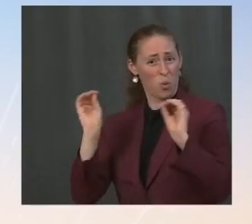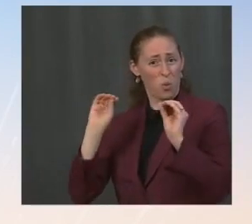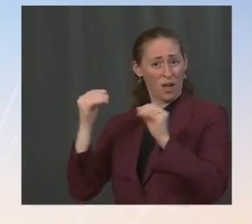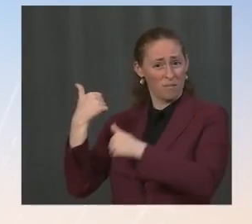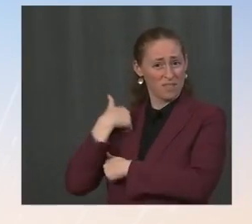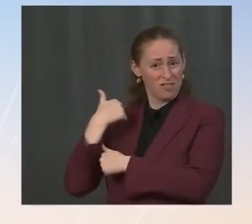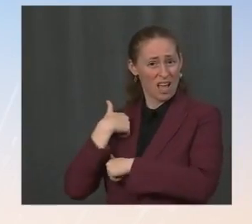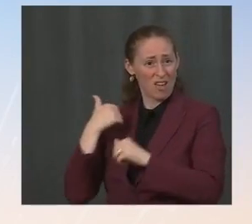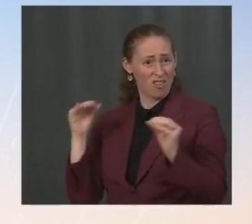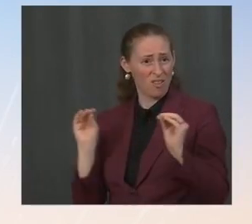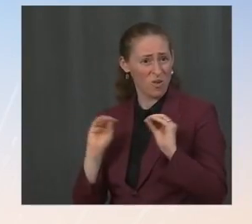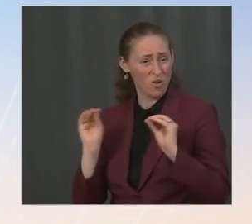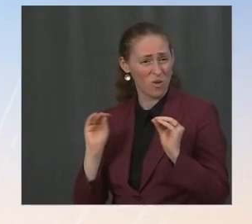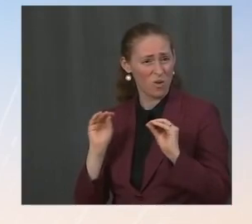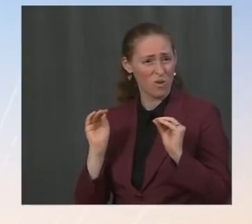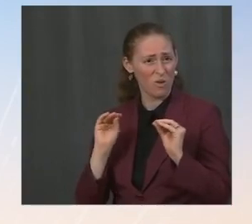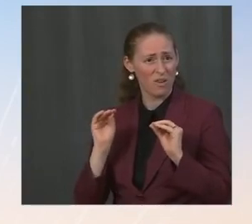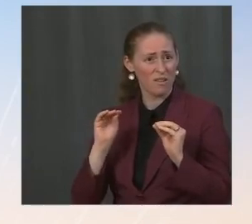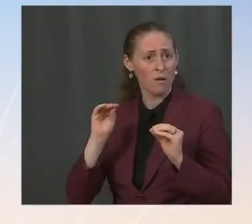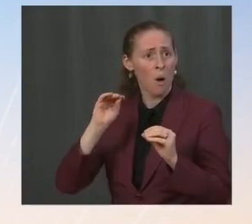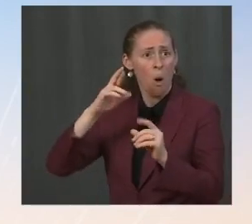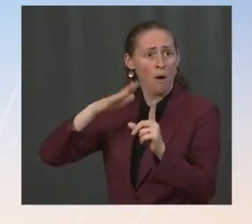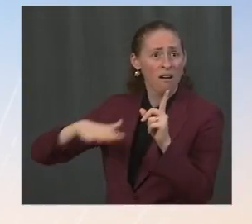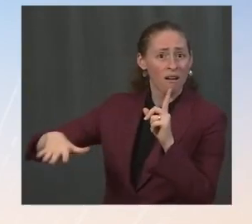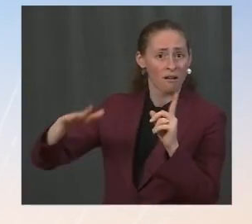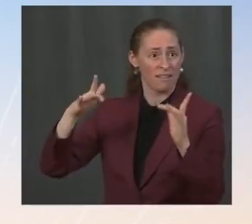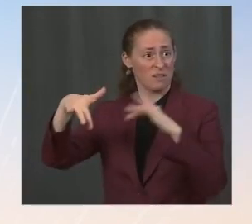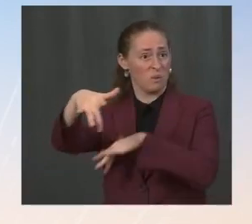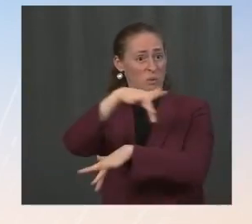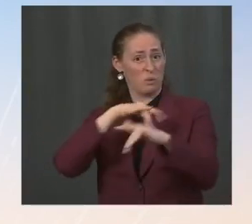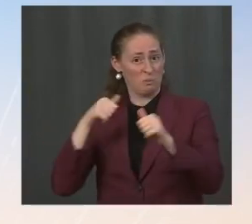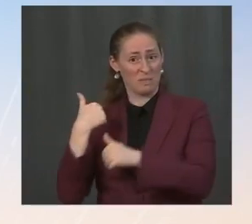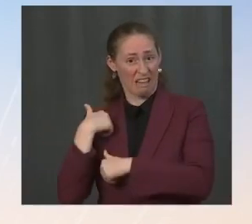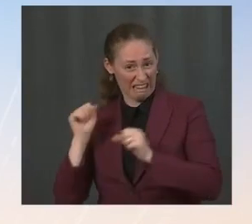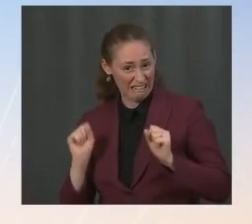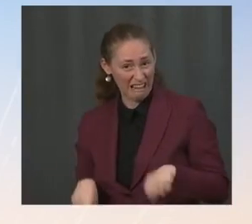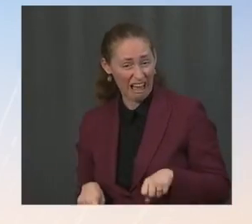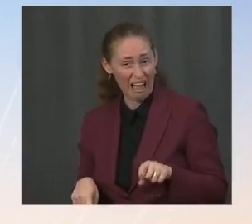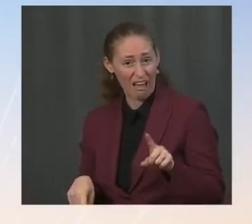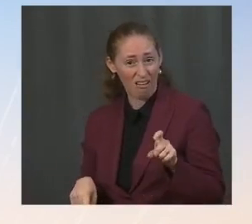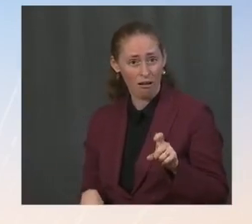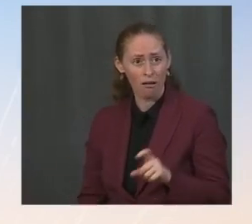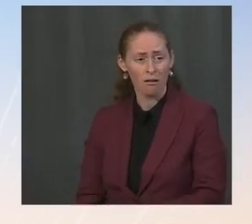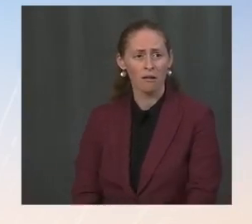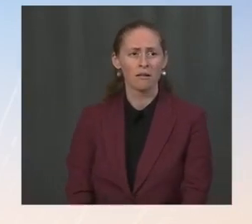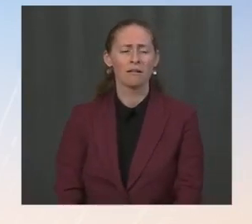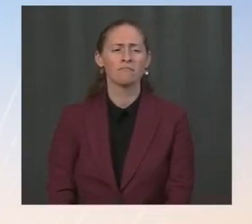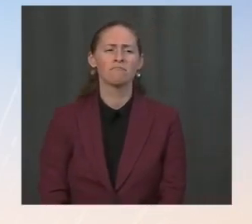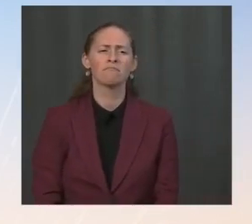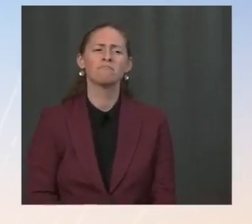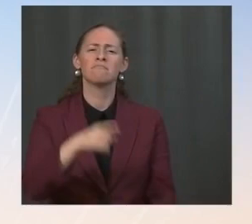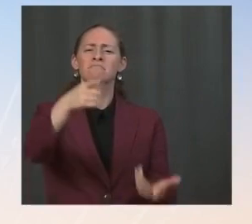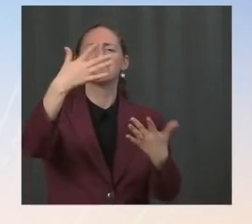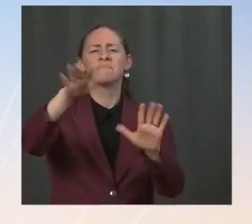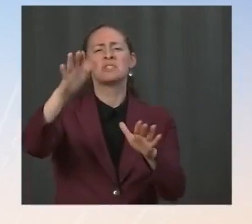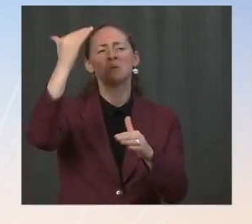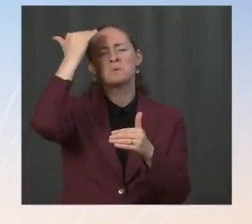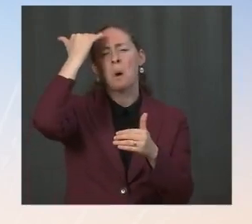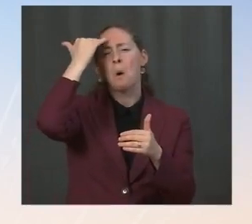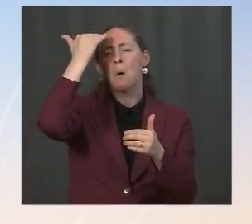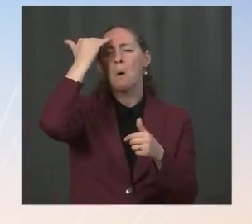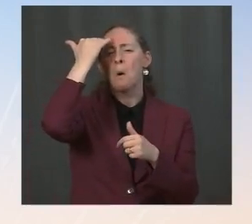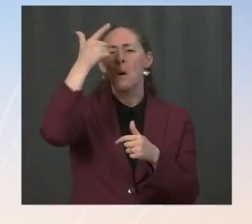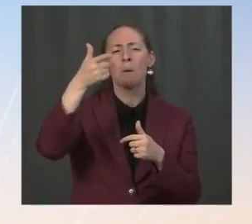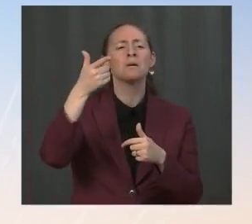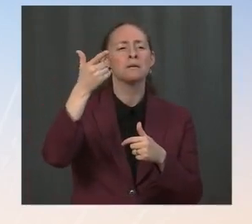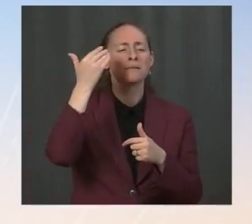surrounding countries around Afghanistan? Again, I would note for you, Trevor, as you know, you've covered these issues quite closely. We have a range of